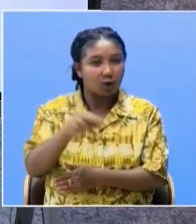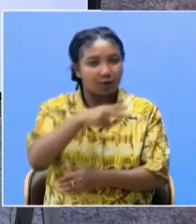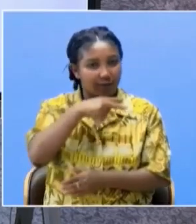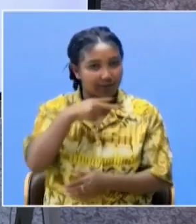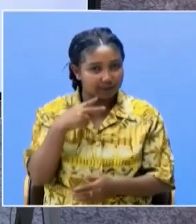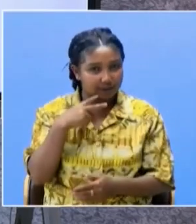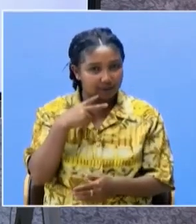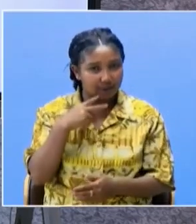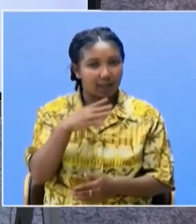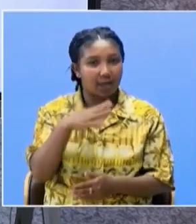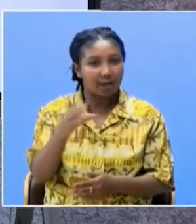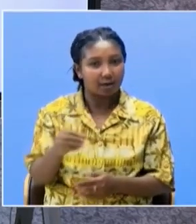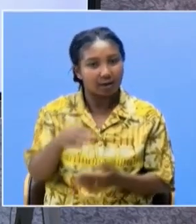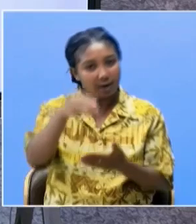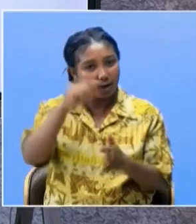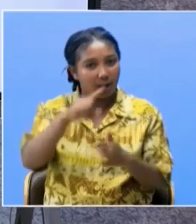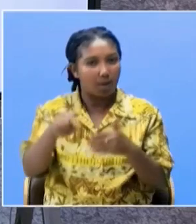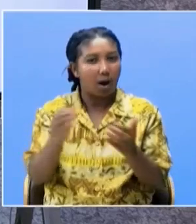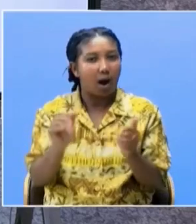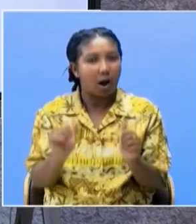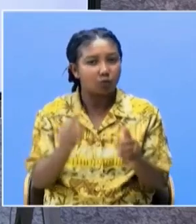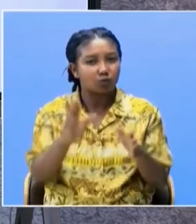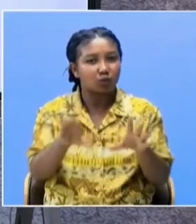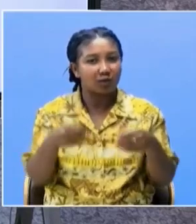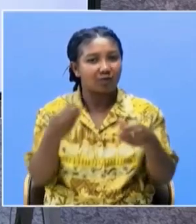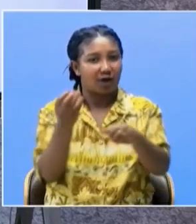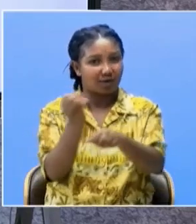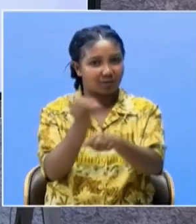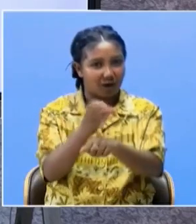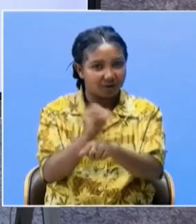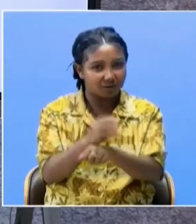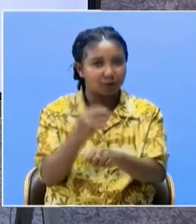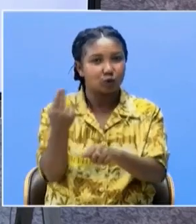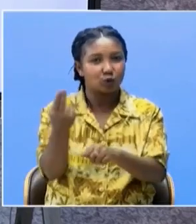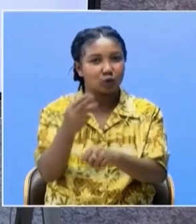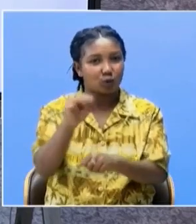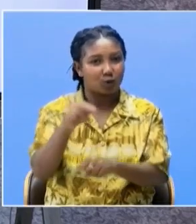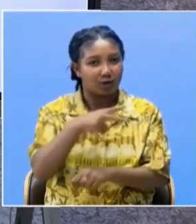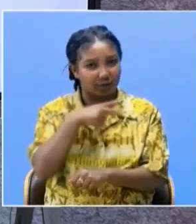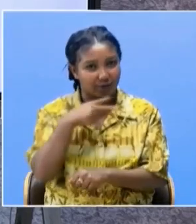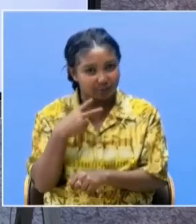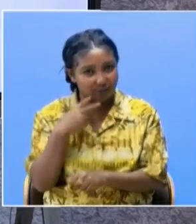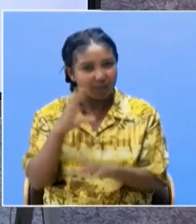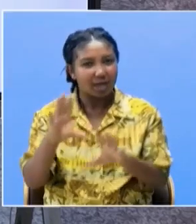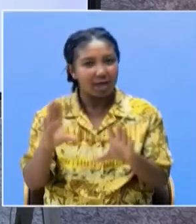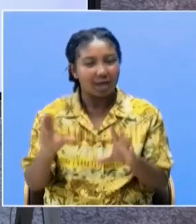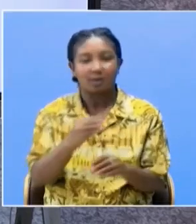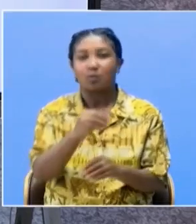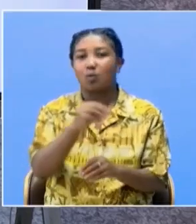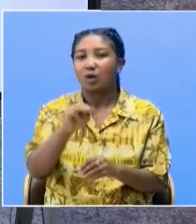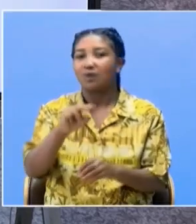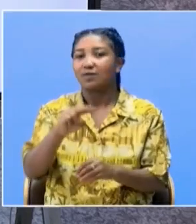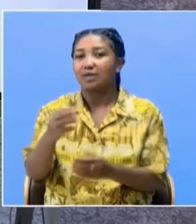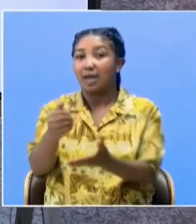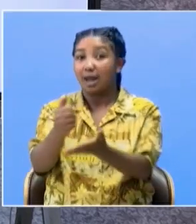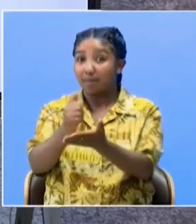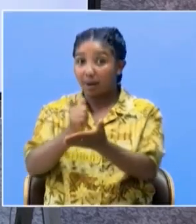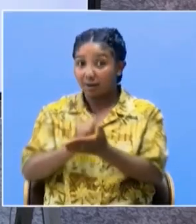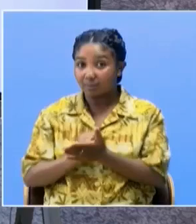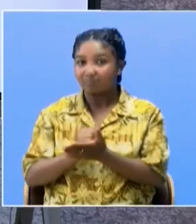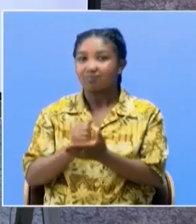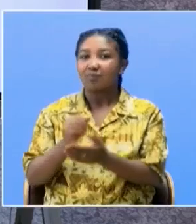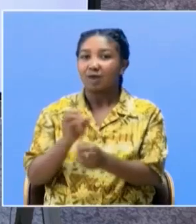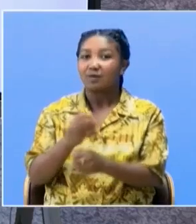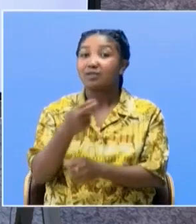verbs. And we have seen how to give an advice using modal verbs. And the modal verbs that help us to give